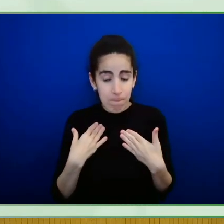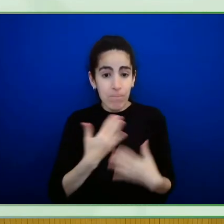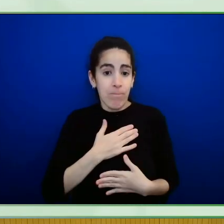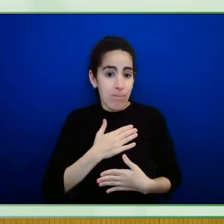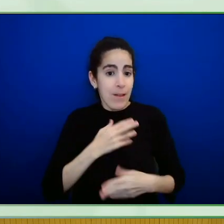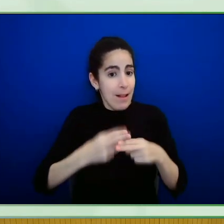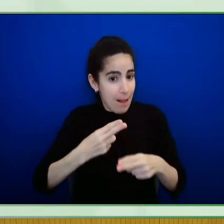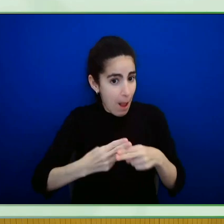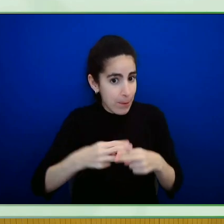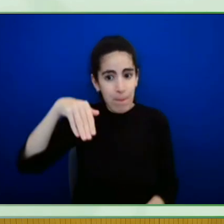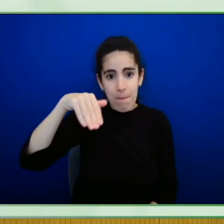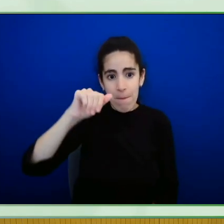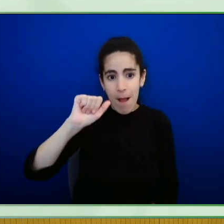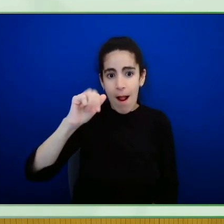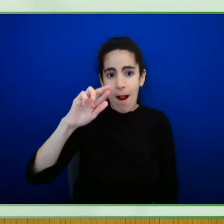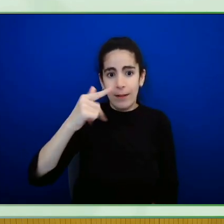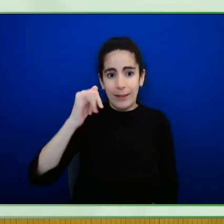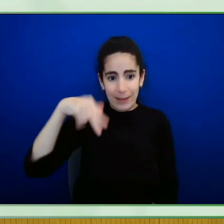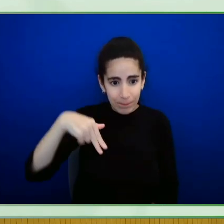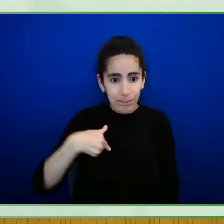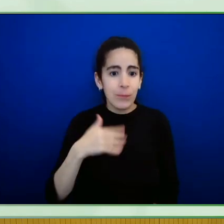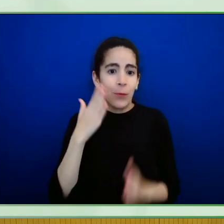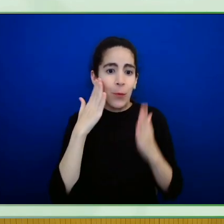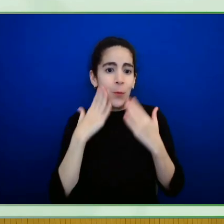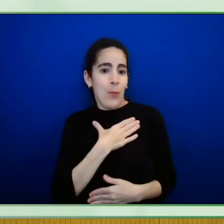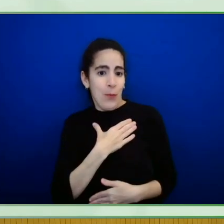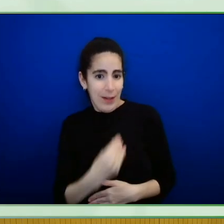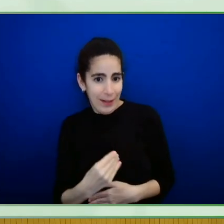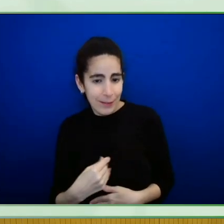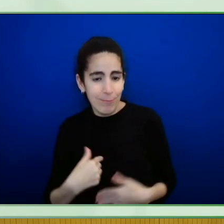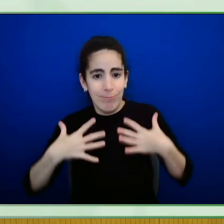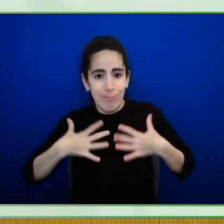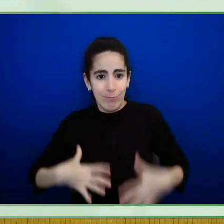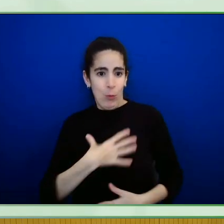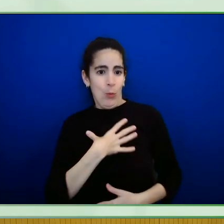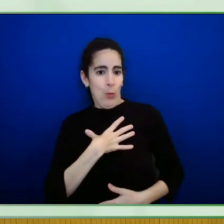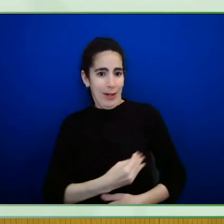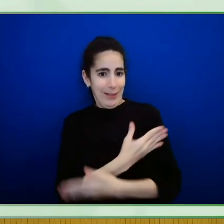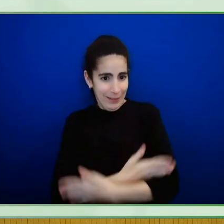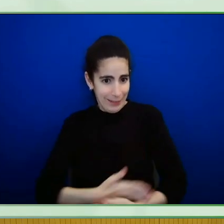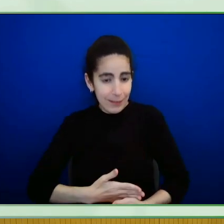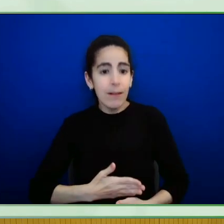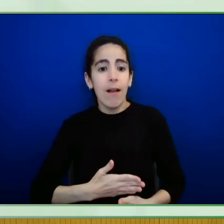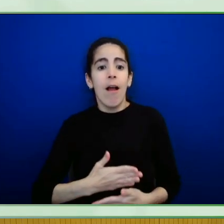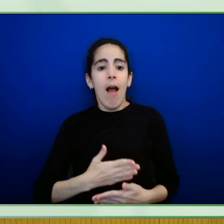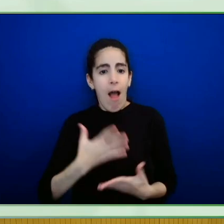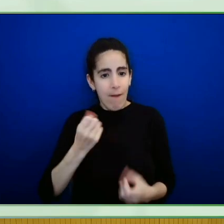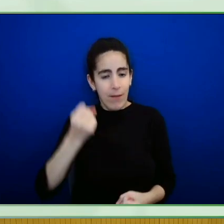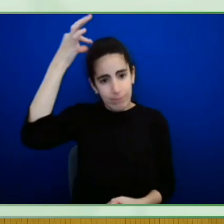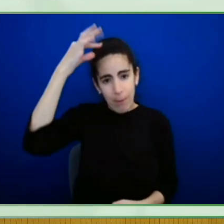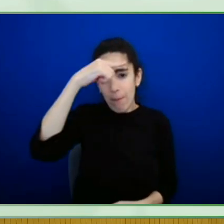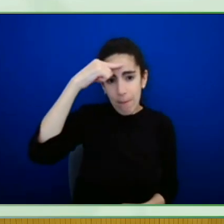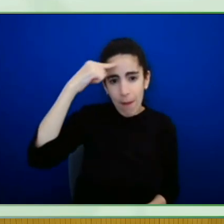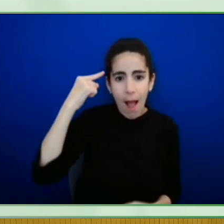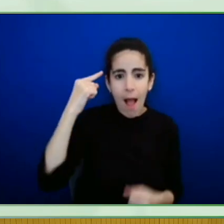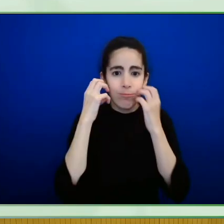white t-shirt. I have black hair, black beard, and some white hairs in my beard.